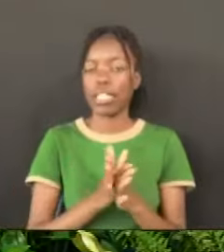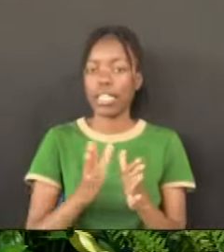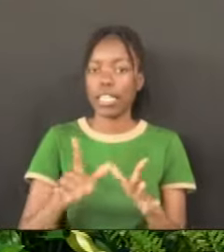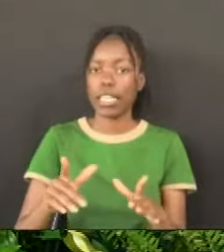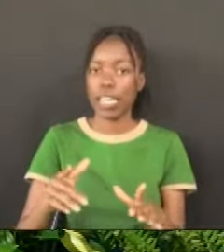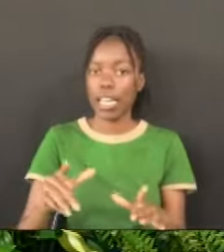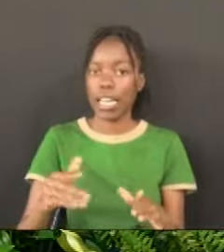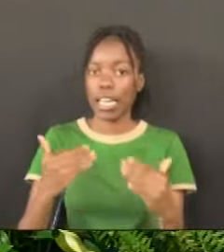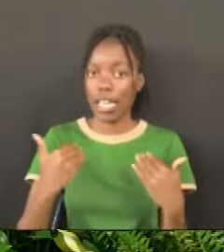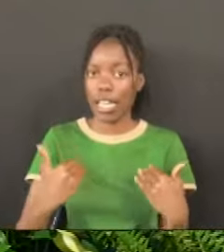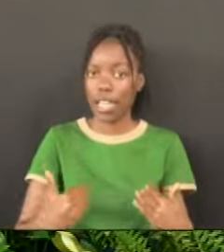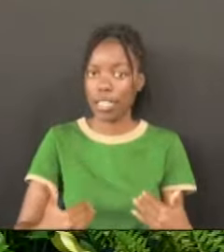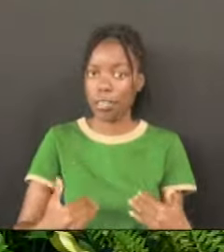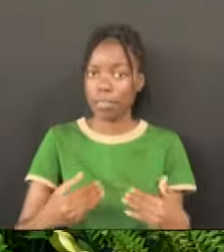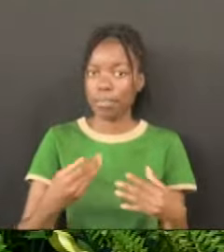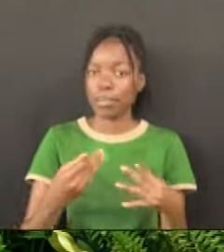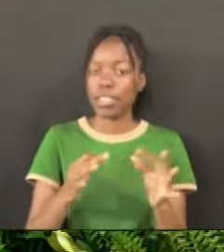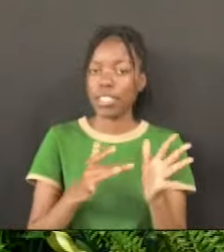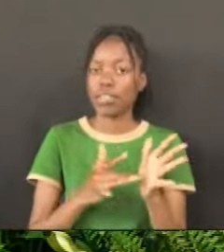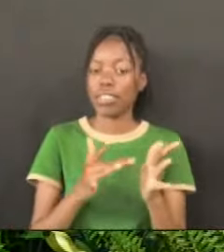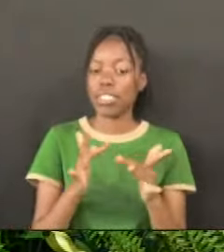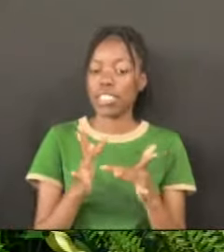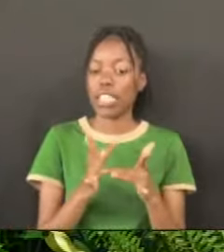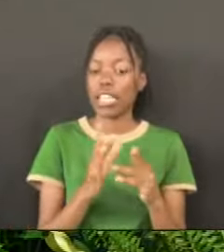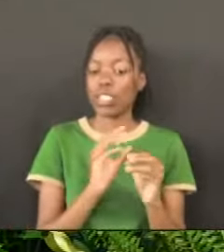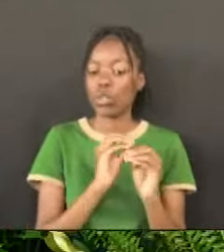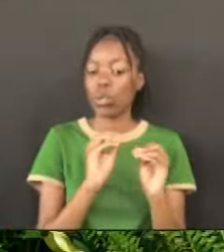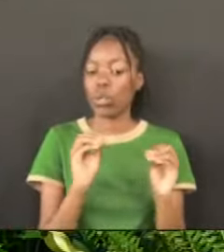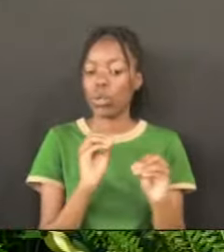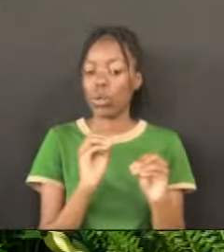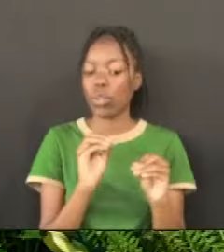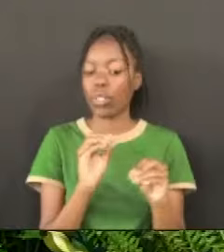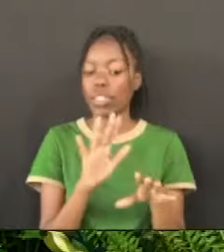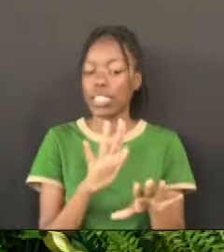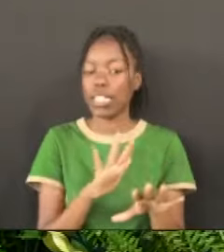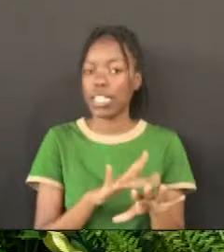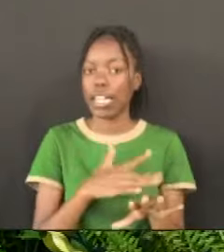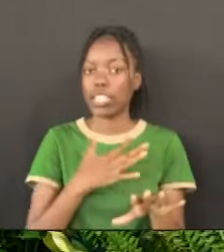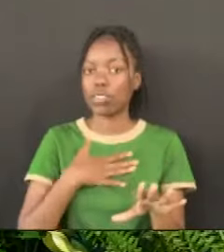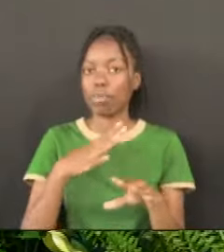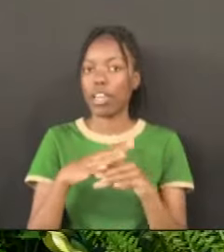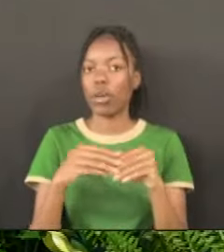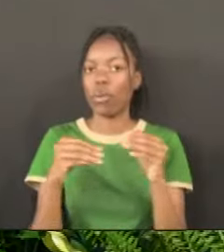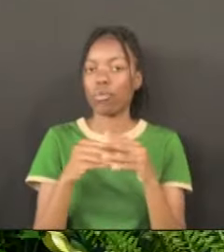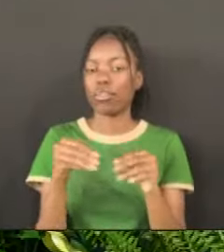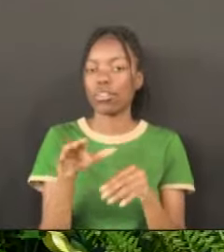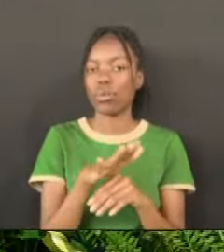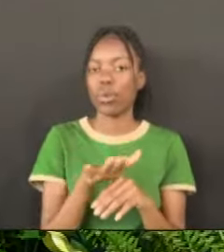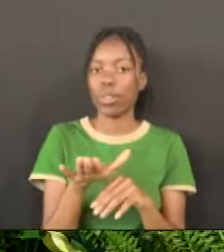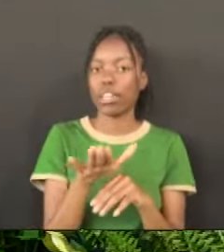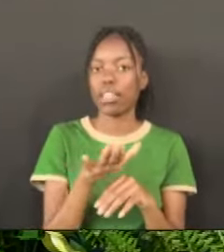Jesus, you don't touch my comfort zone.